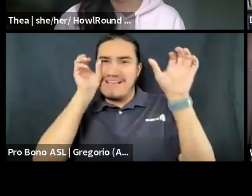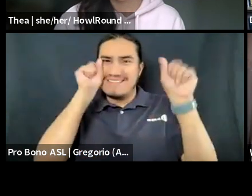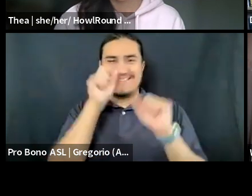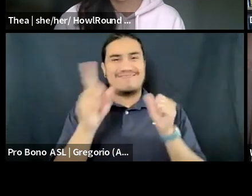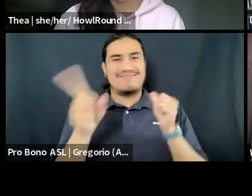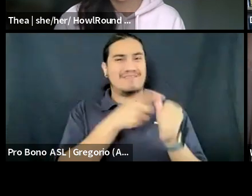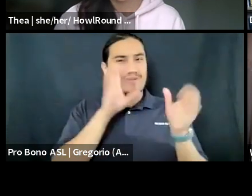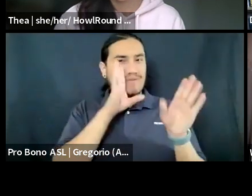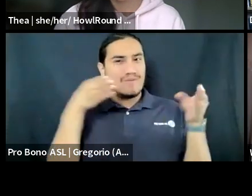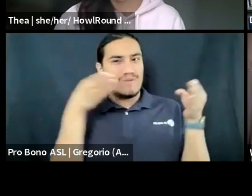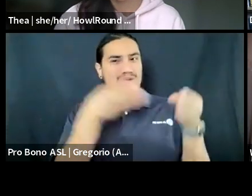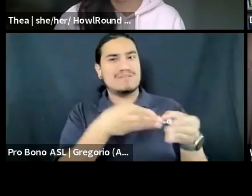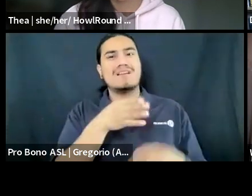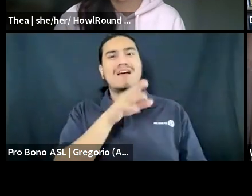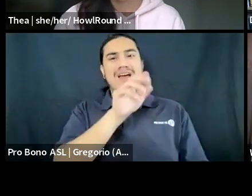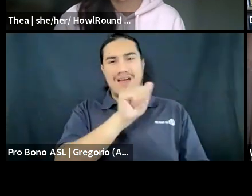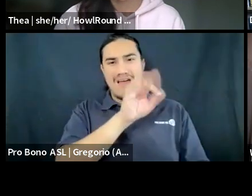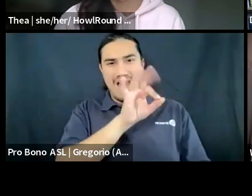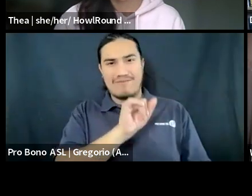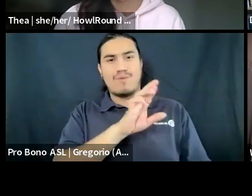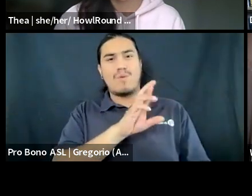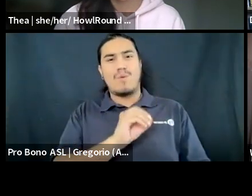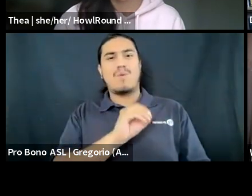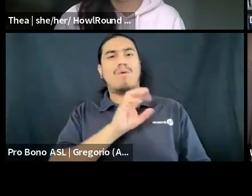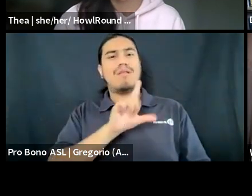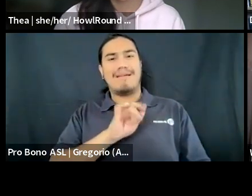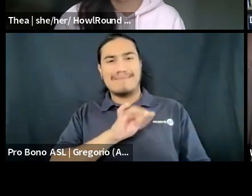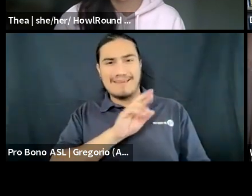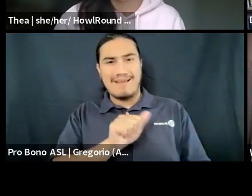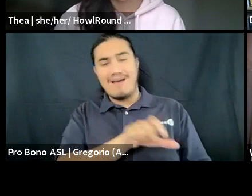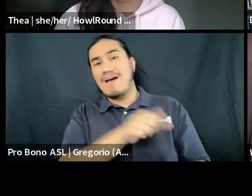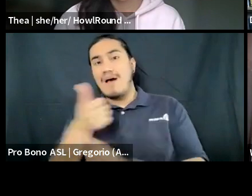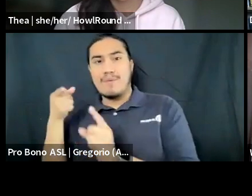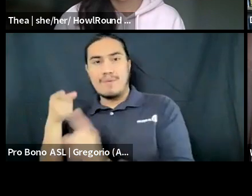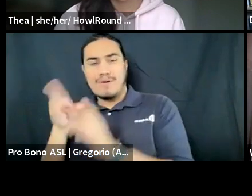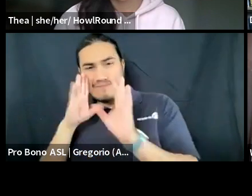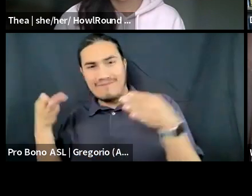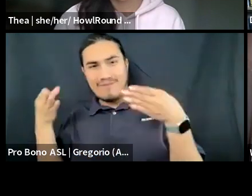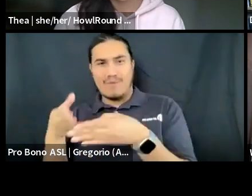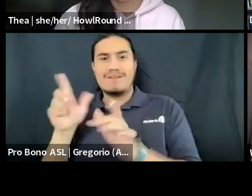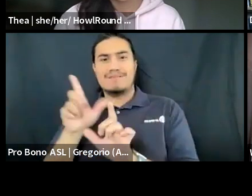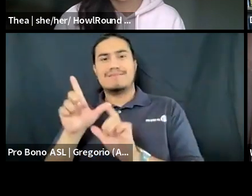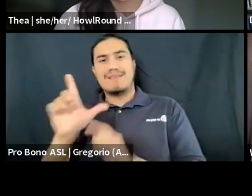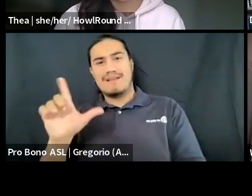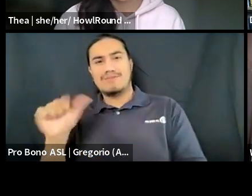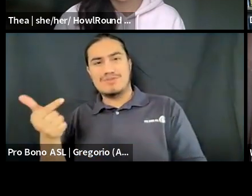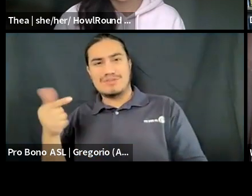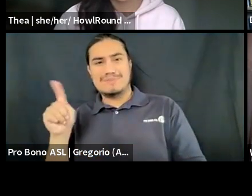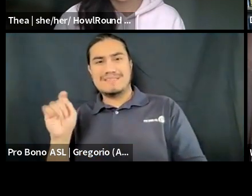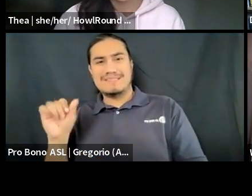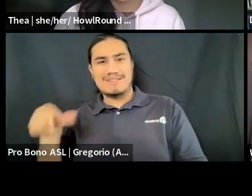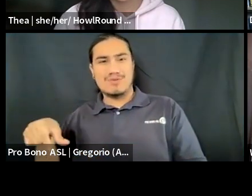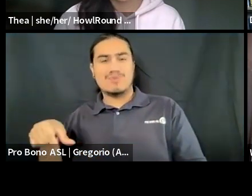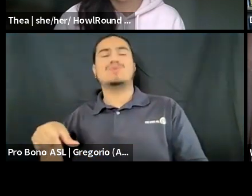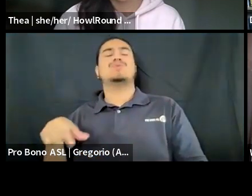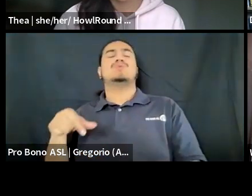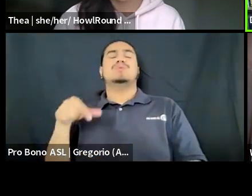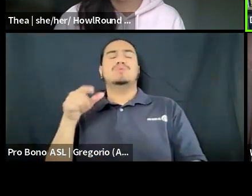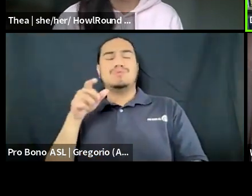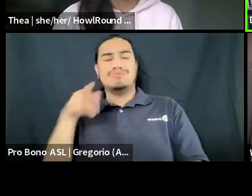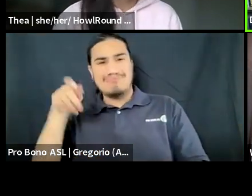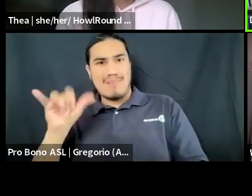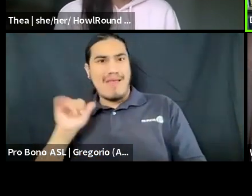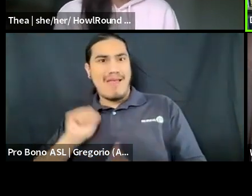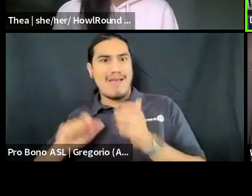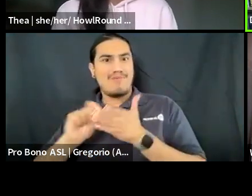one focusing on Afro-Latinidad, the second one focusing on LGBTQ playwrights. And I'm just like, oh, what's the third one going to be? You know, yeah, so